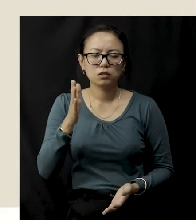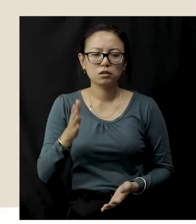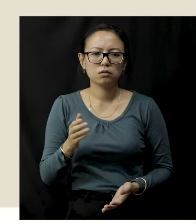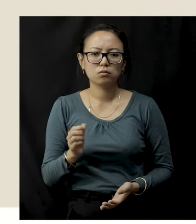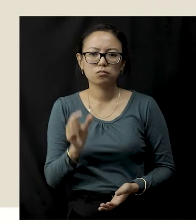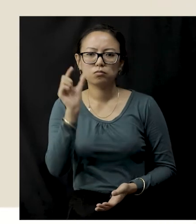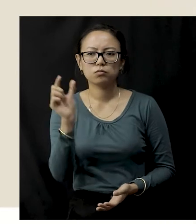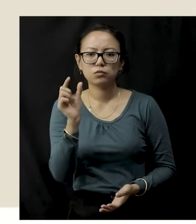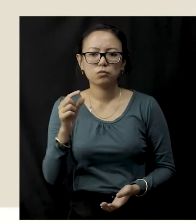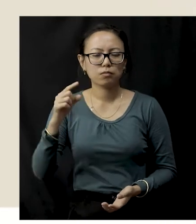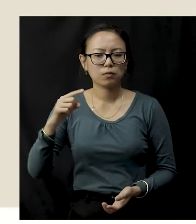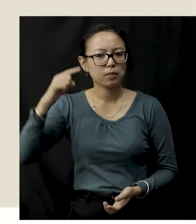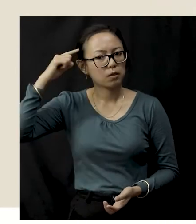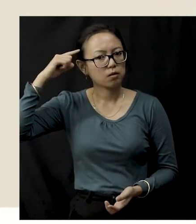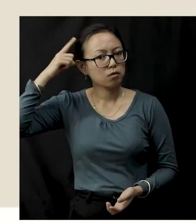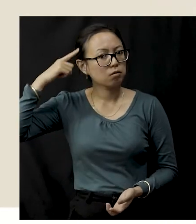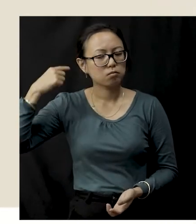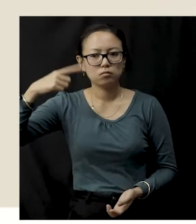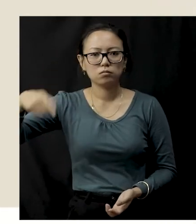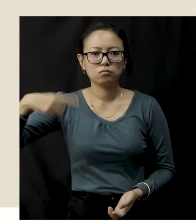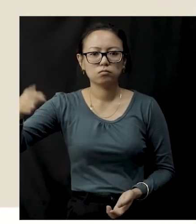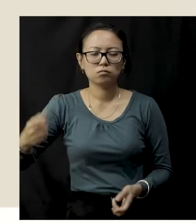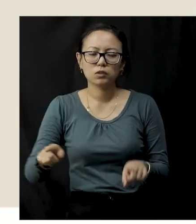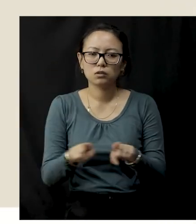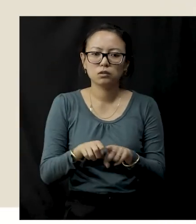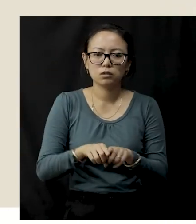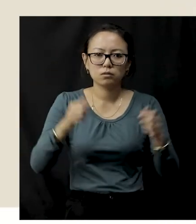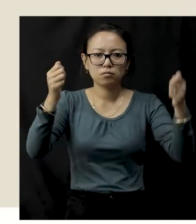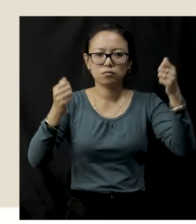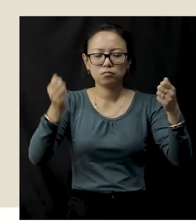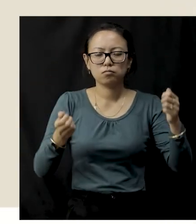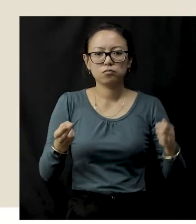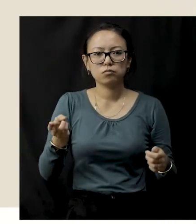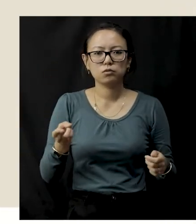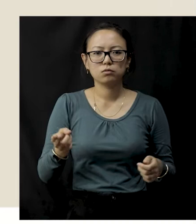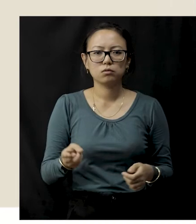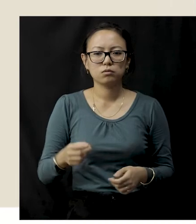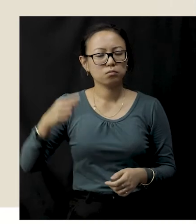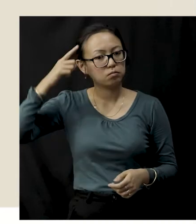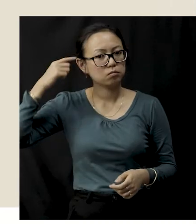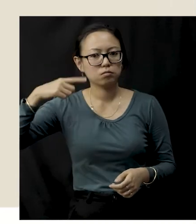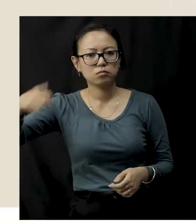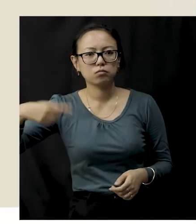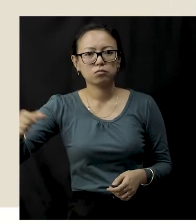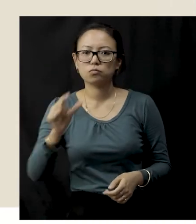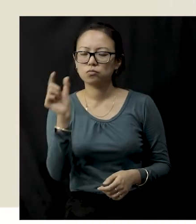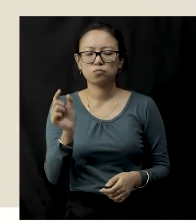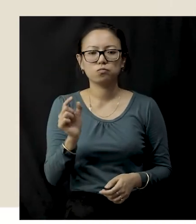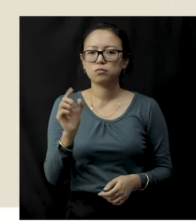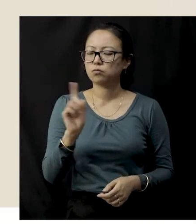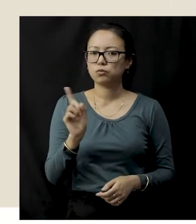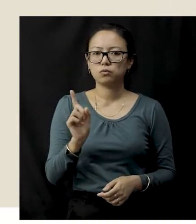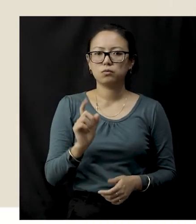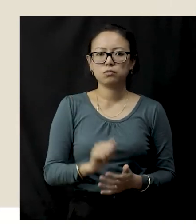The wheels that are found in train are different, okay? They do not have any rubbers attached to them,